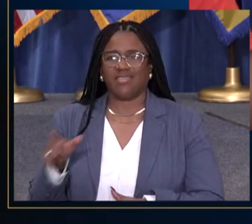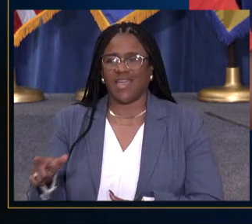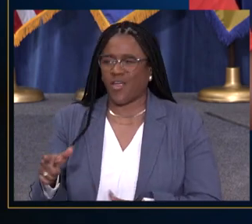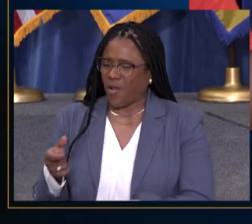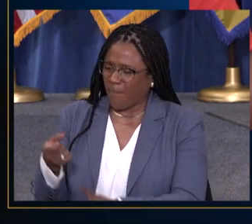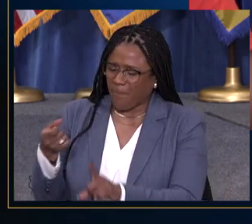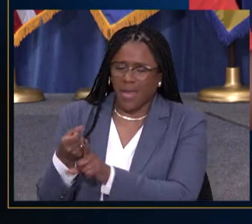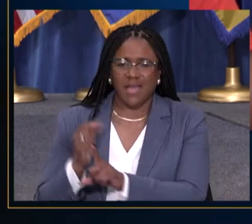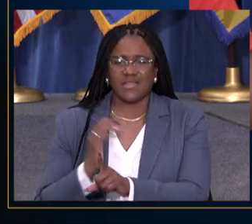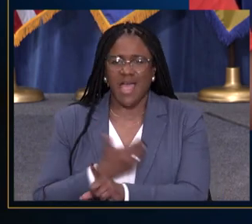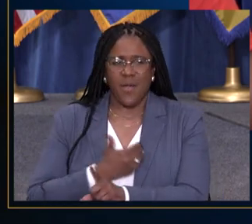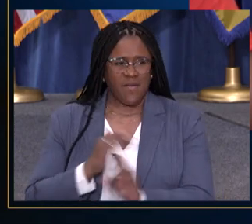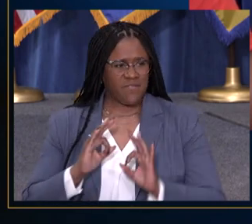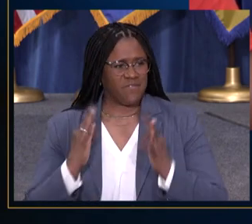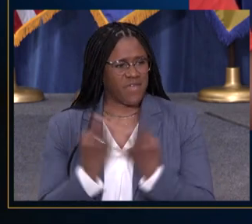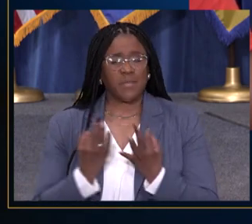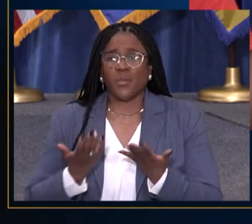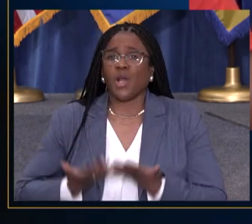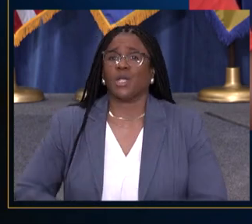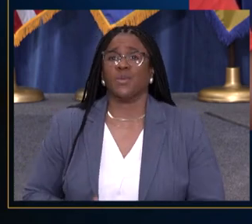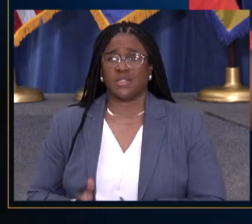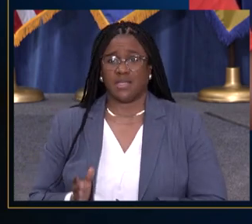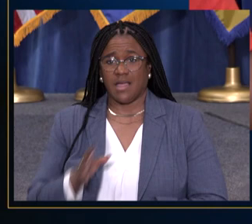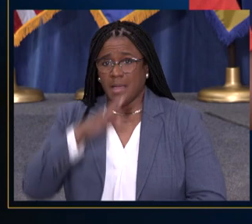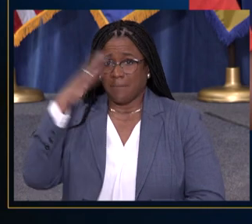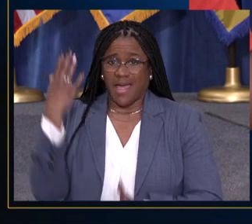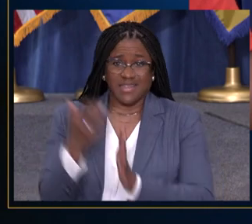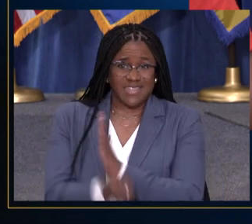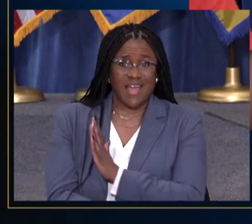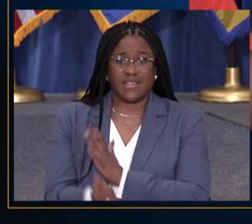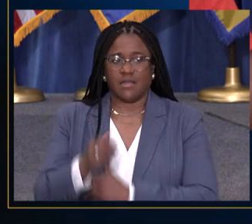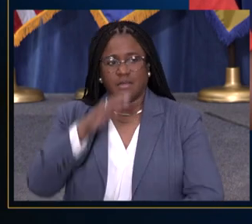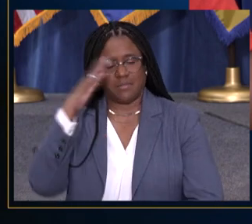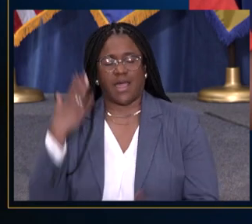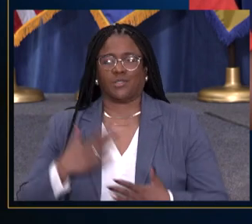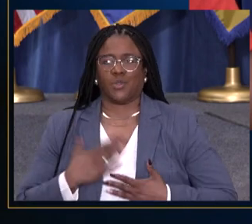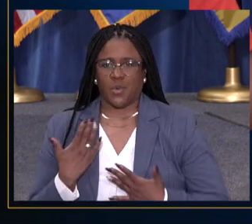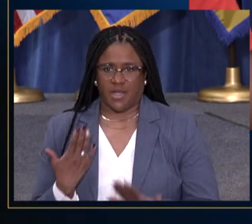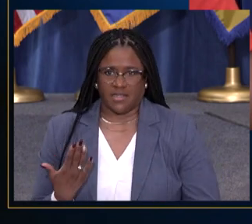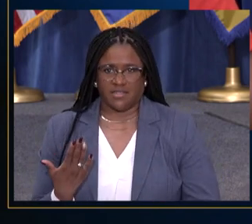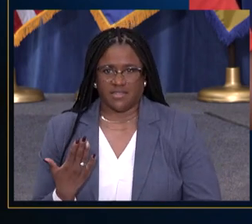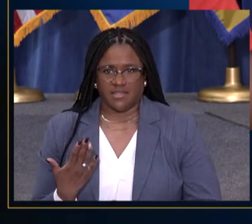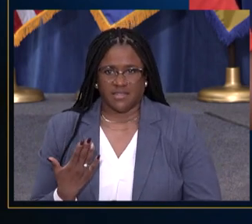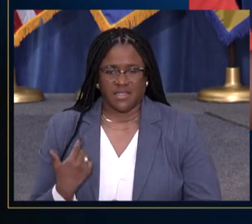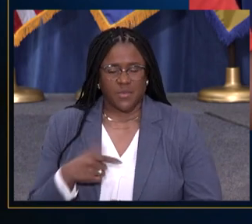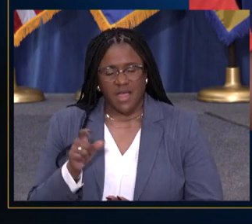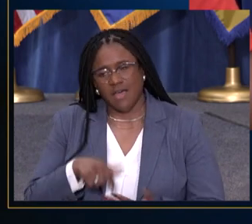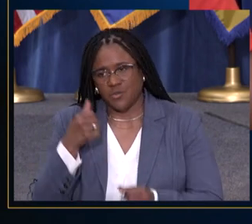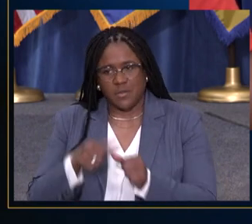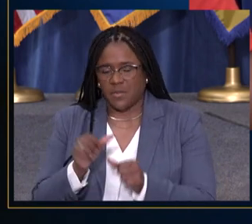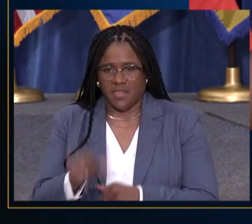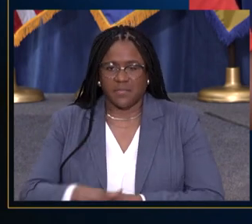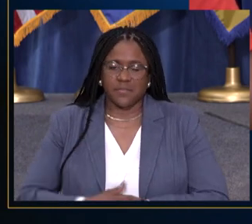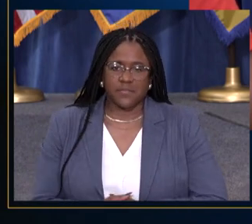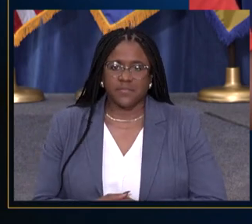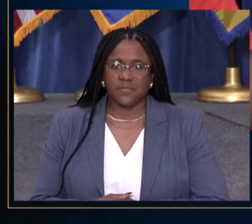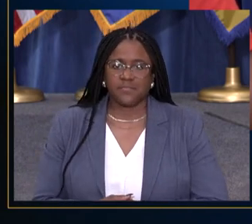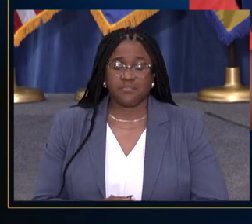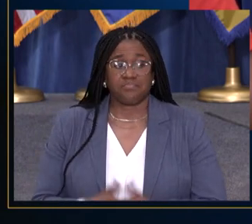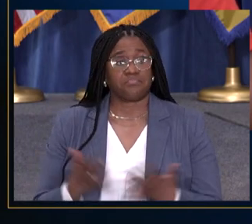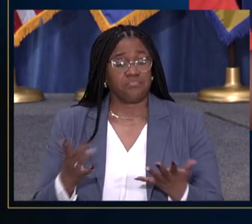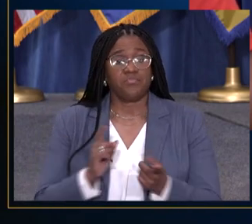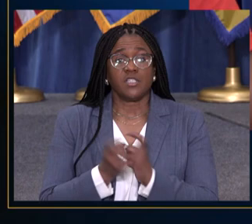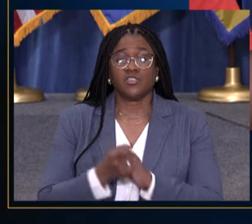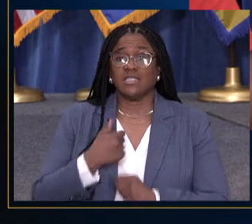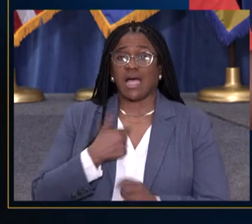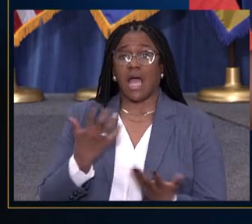impactful, and we are losing Black talent and Black joy. And so we have to remember that. What the changes